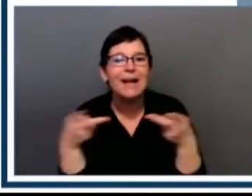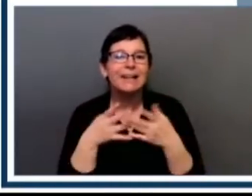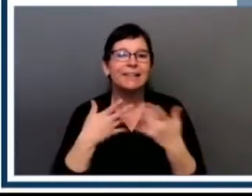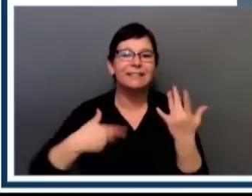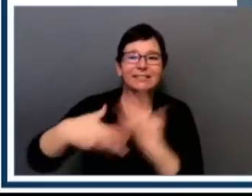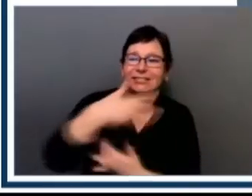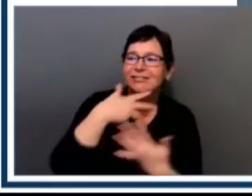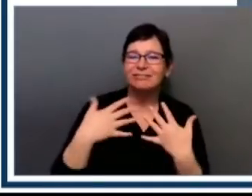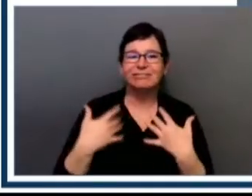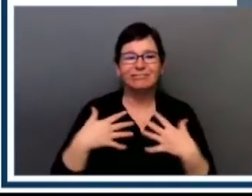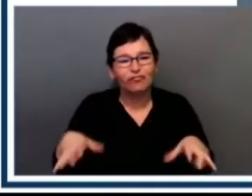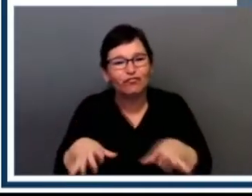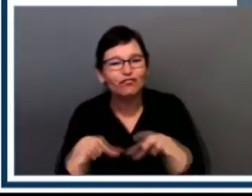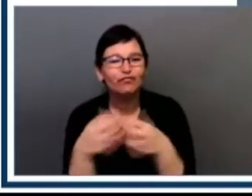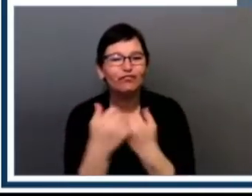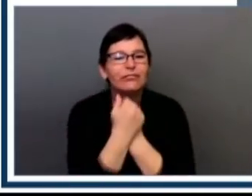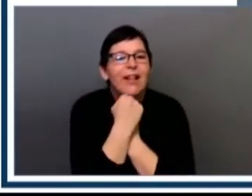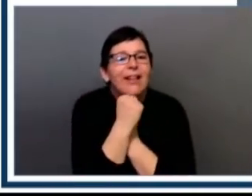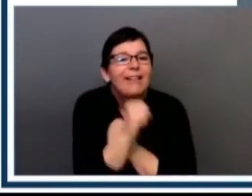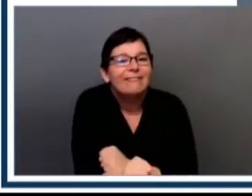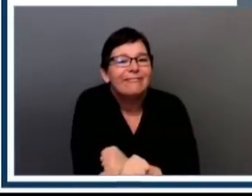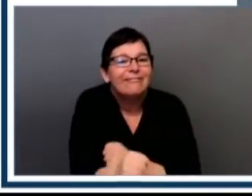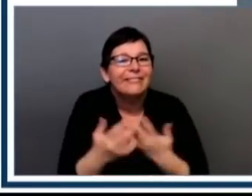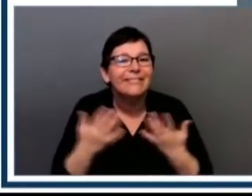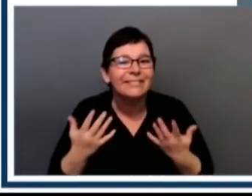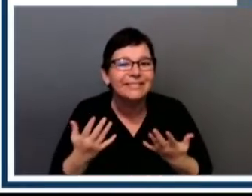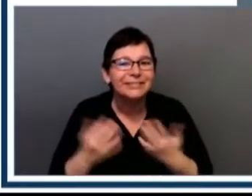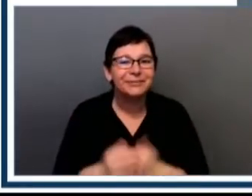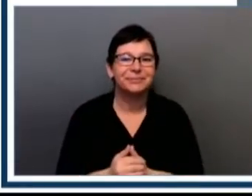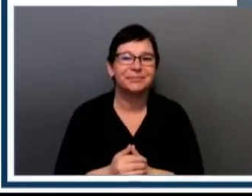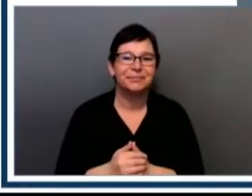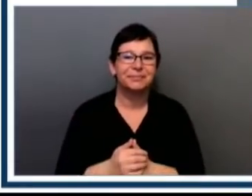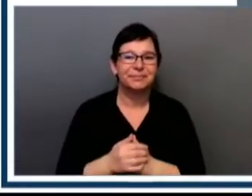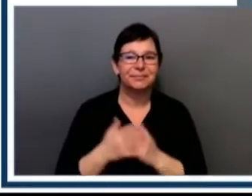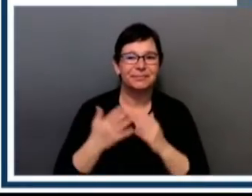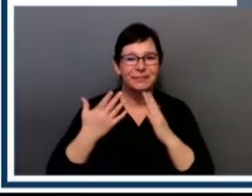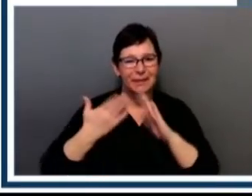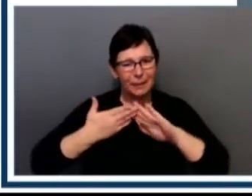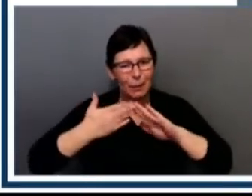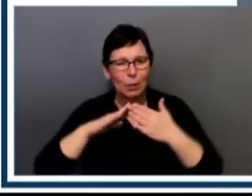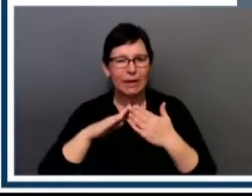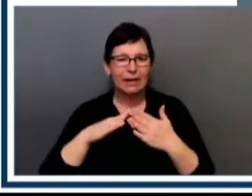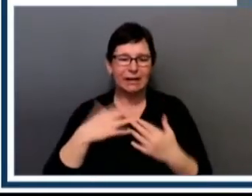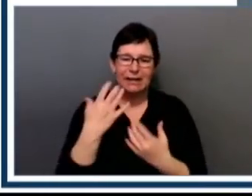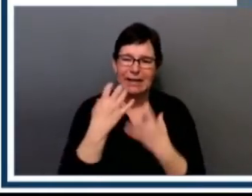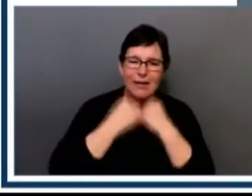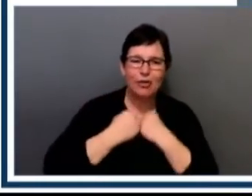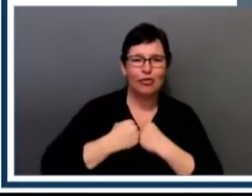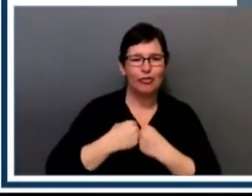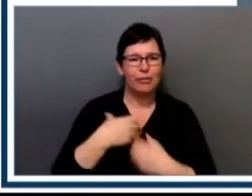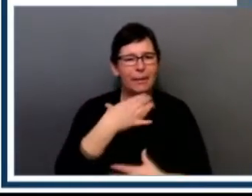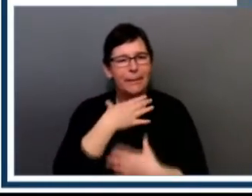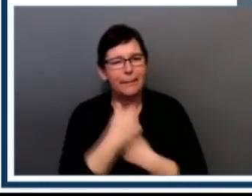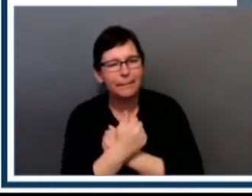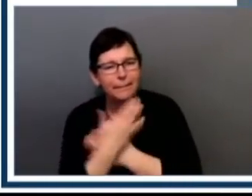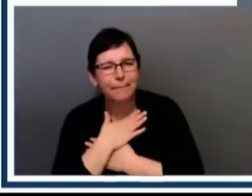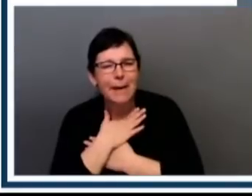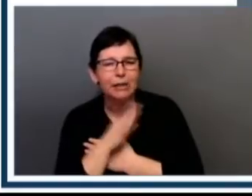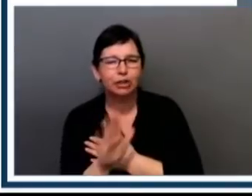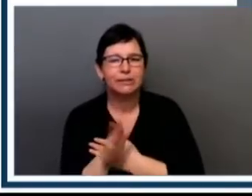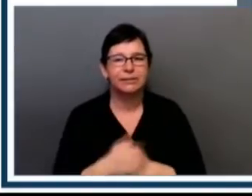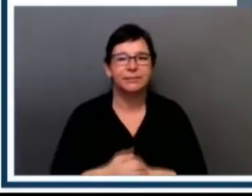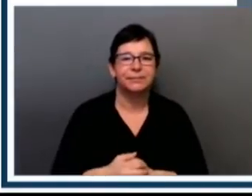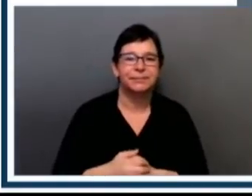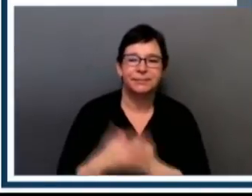1 question and follow up from reporters in the room first, and then we'll go to the phone lines. We'll start with Callum Smith from Global. Go ahead, Callum. Thank you,